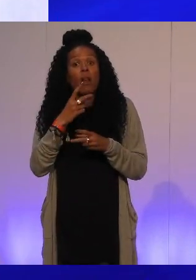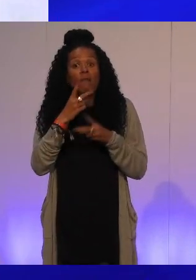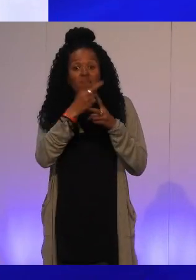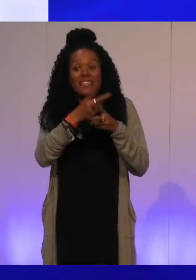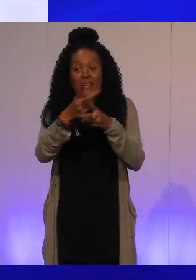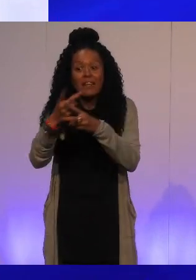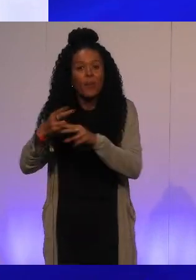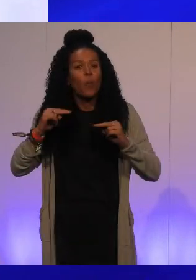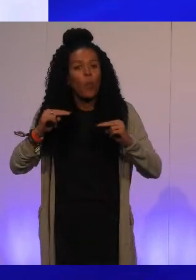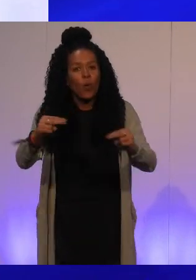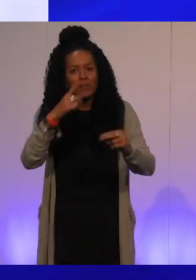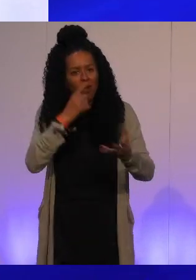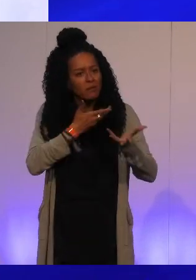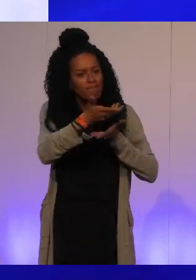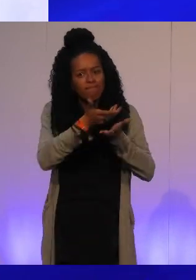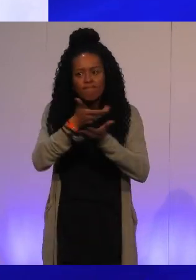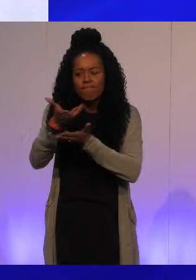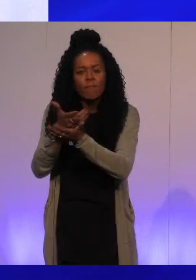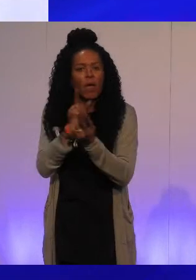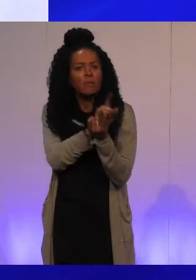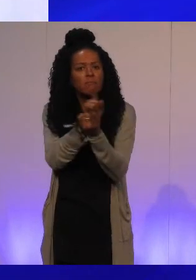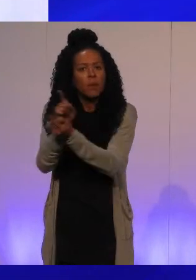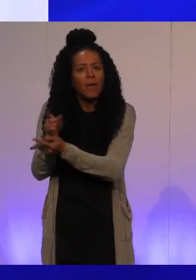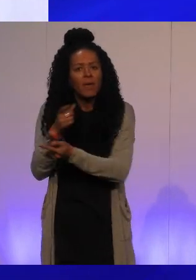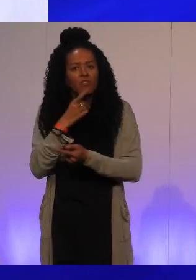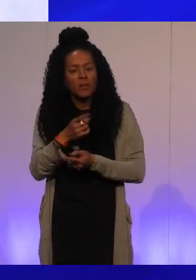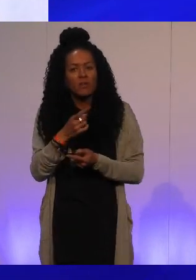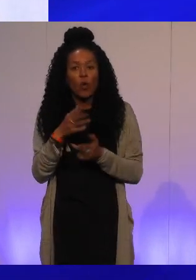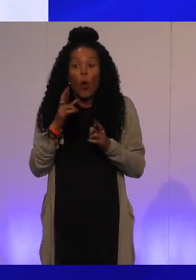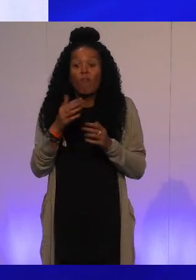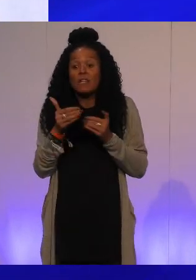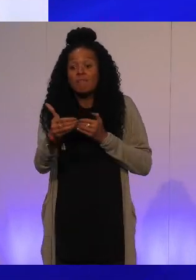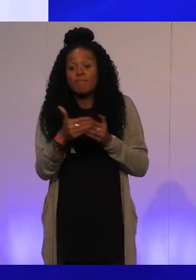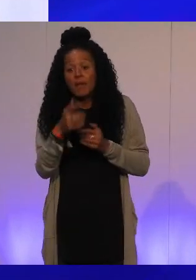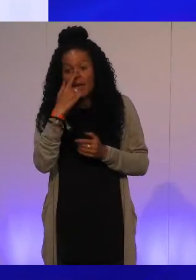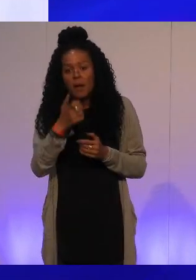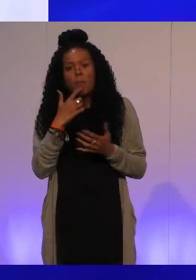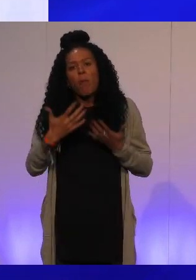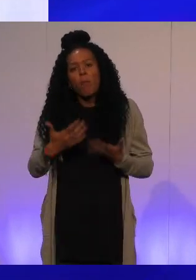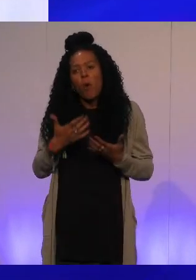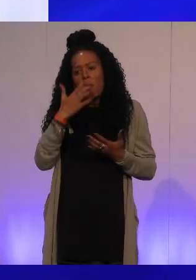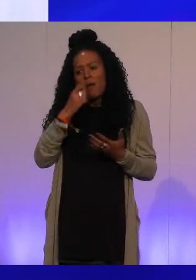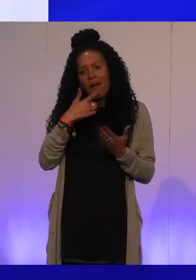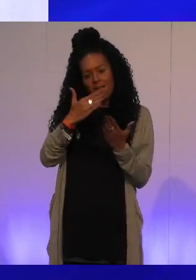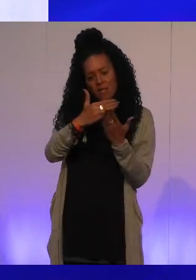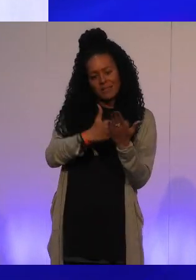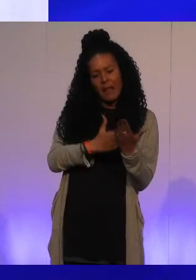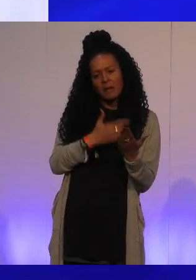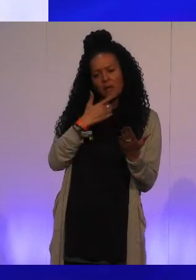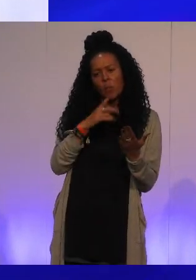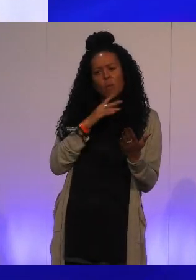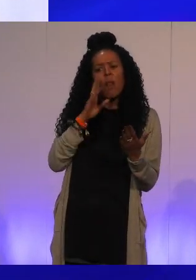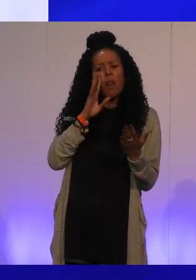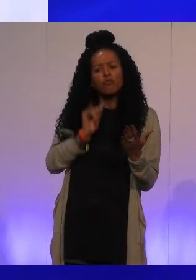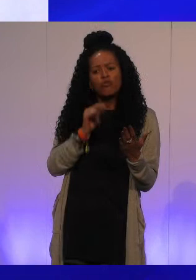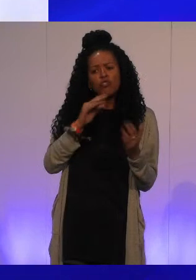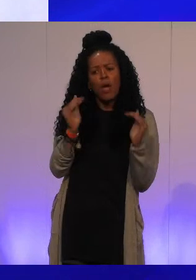the wards and actually see how things are going. But in the meantime, at least we have some other measures about